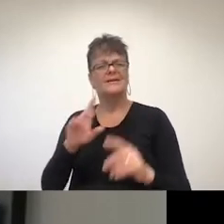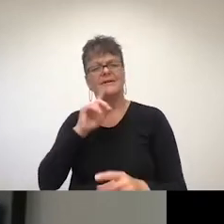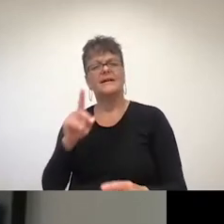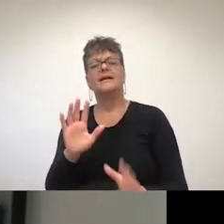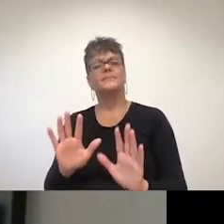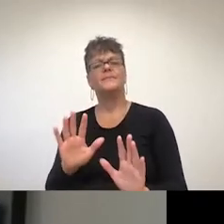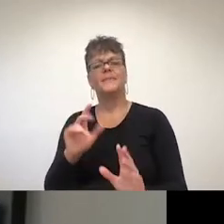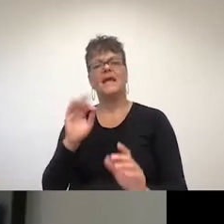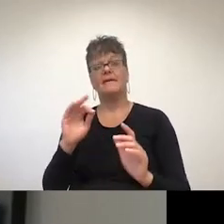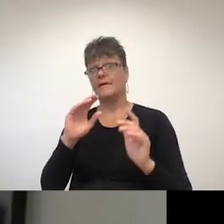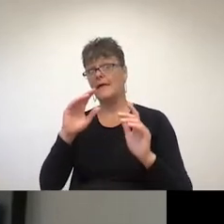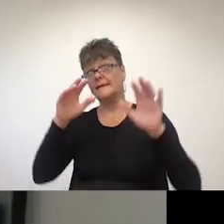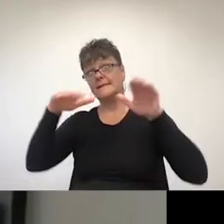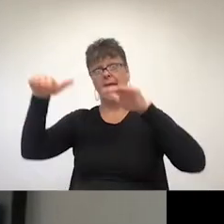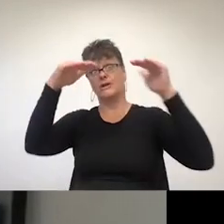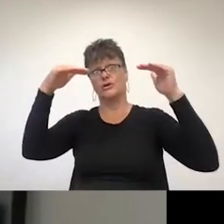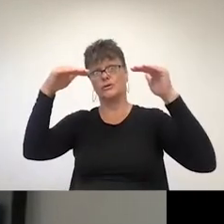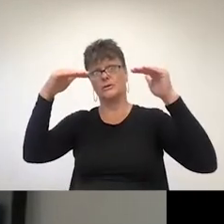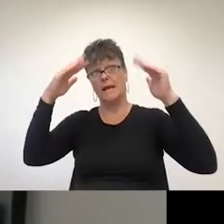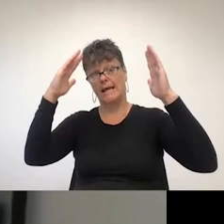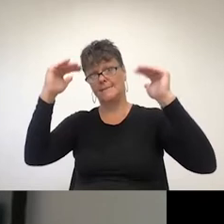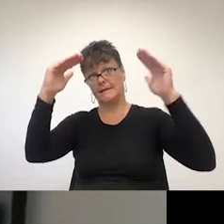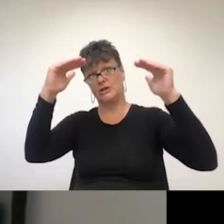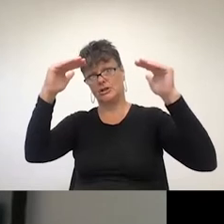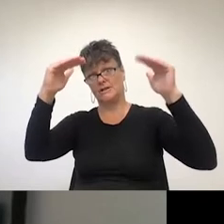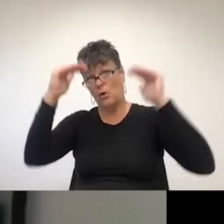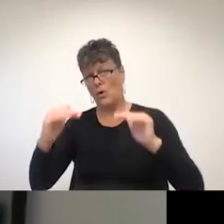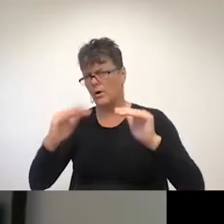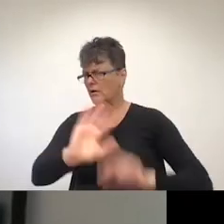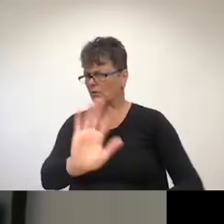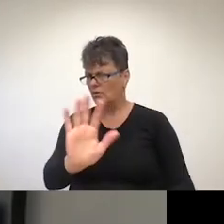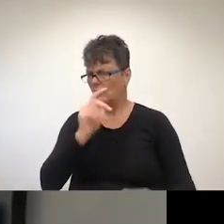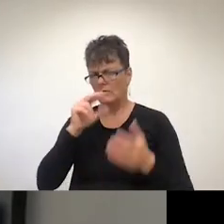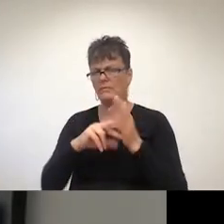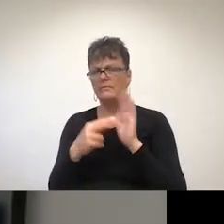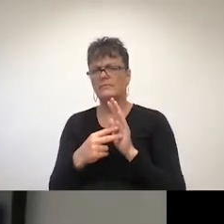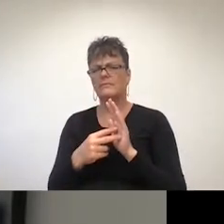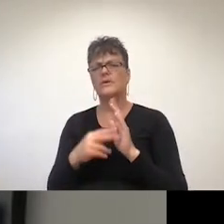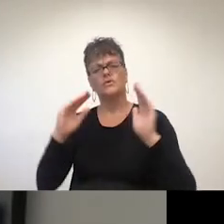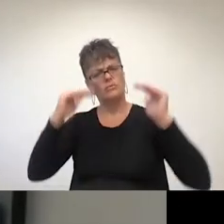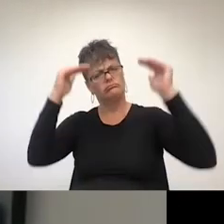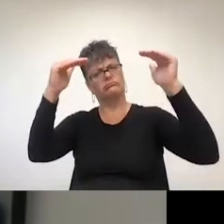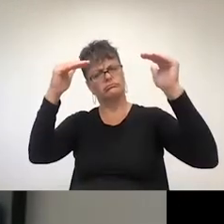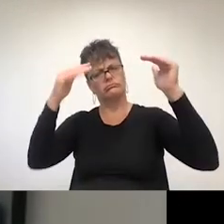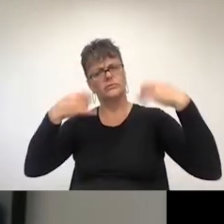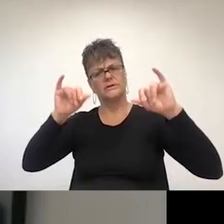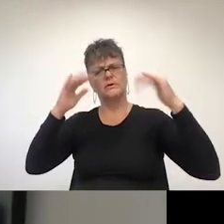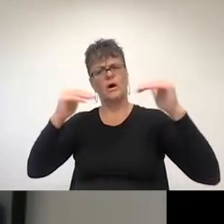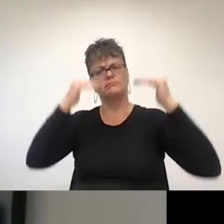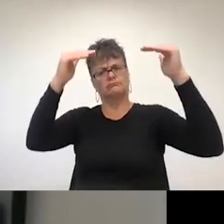we lower our standards and pass them on to the next class where they're not adequately prepared. So we uphold rigor, we uphold our